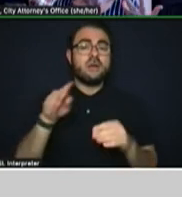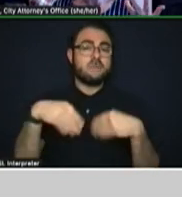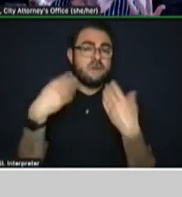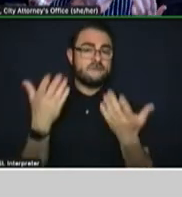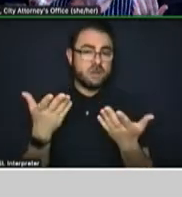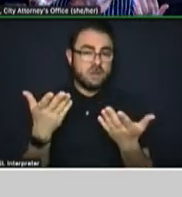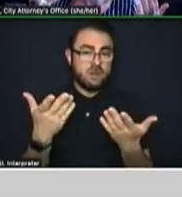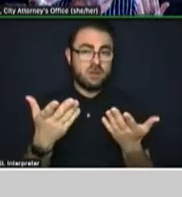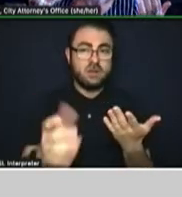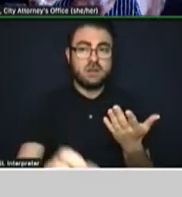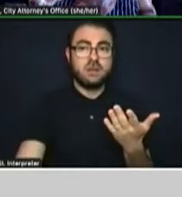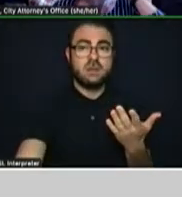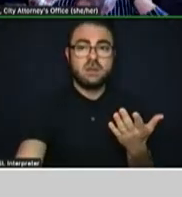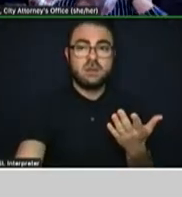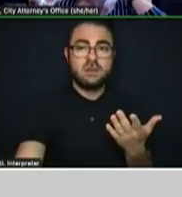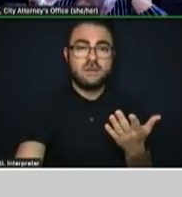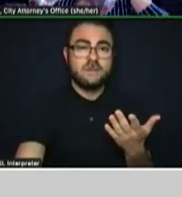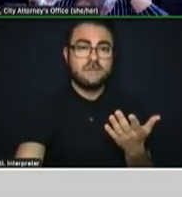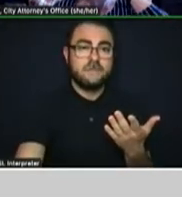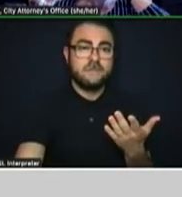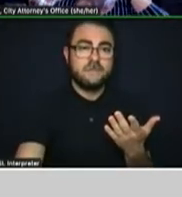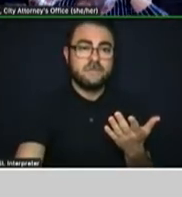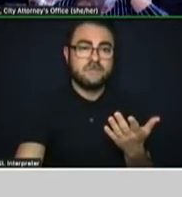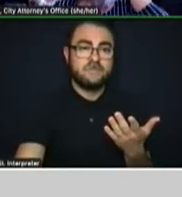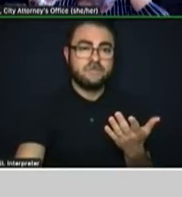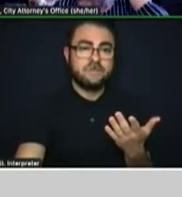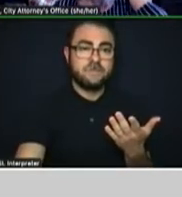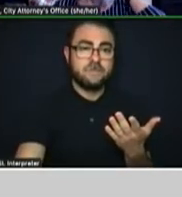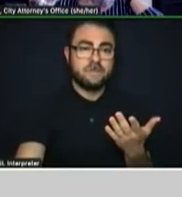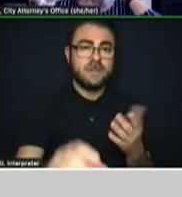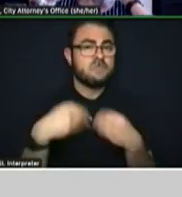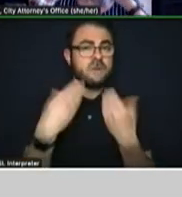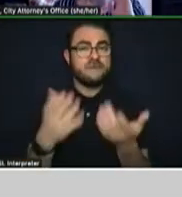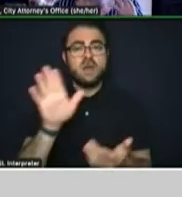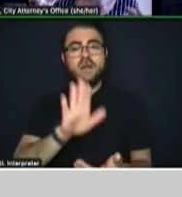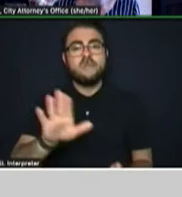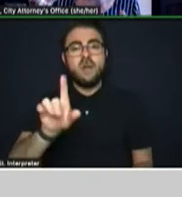charge some 170 cameras